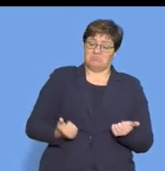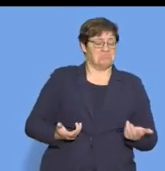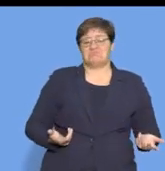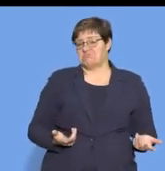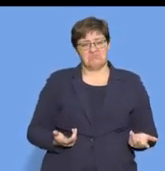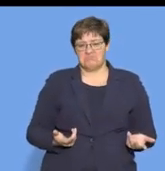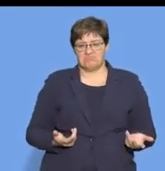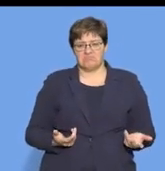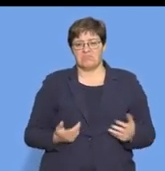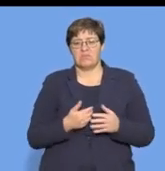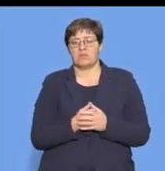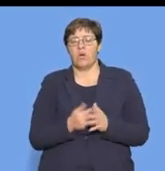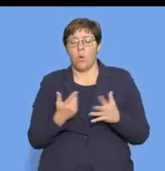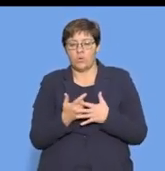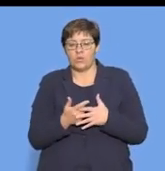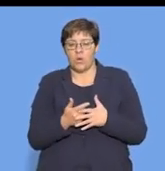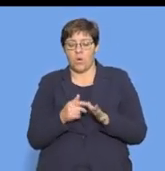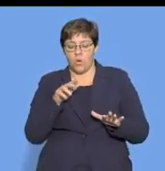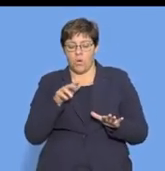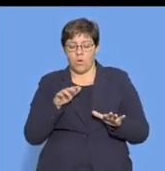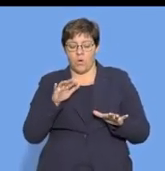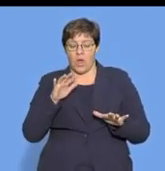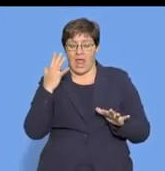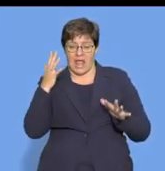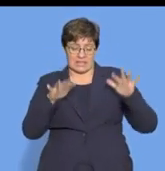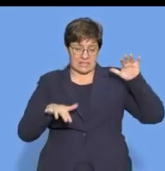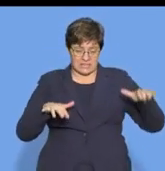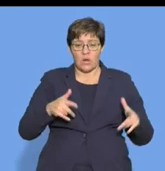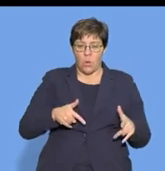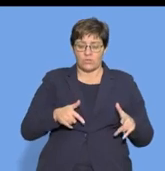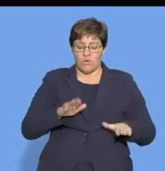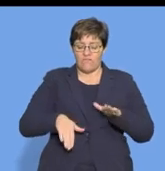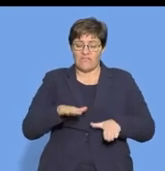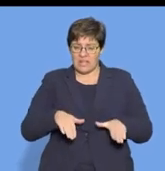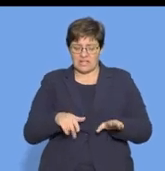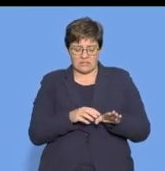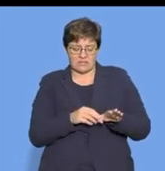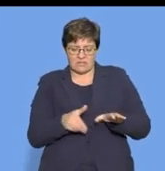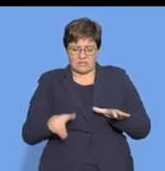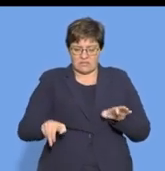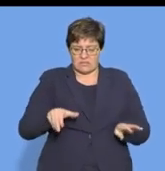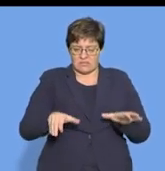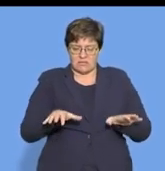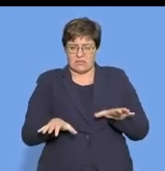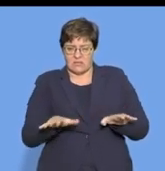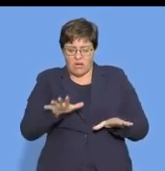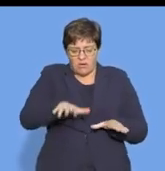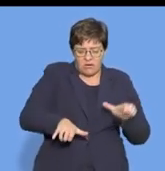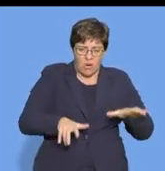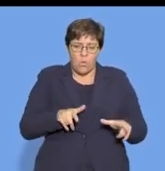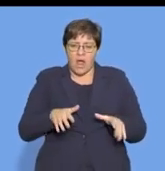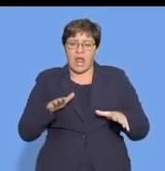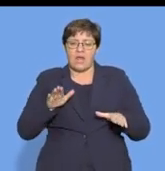a grasping big toe, and that is because they still lived in trees, or they used trees